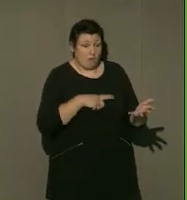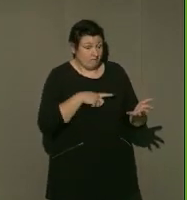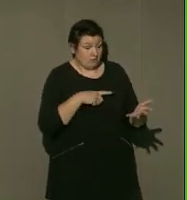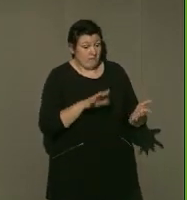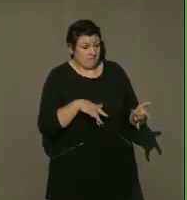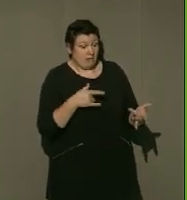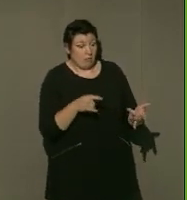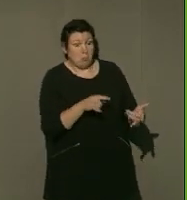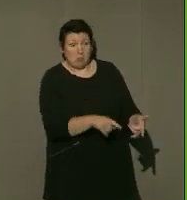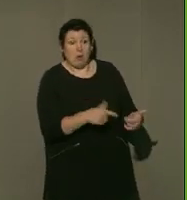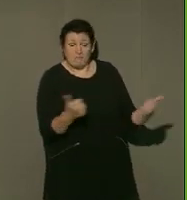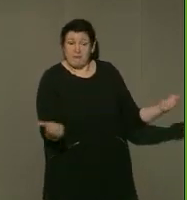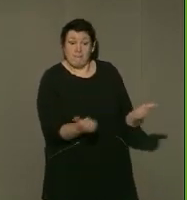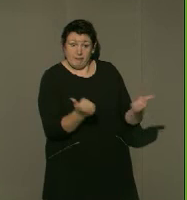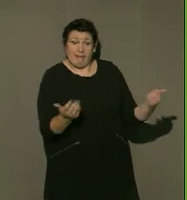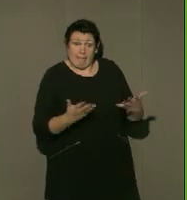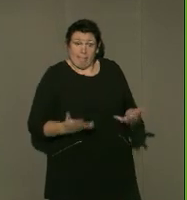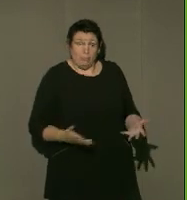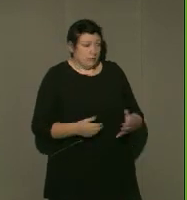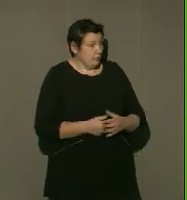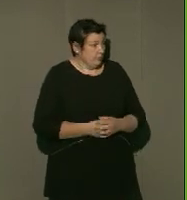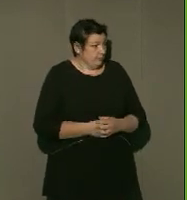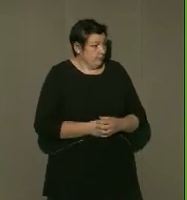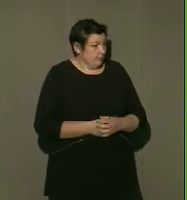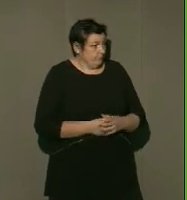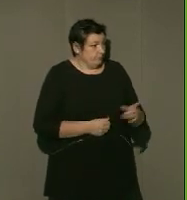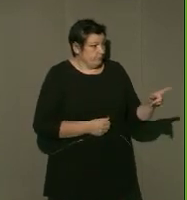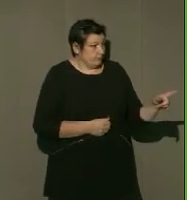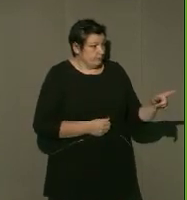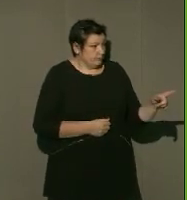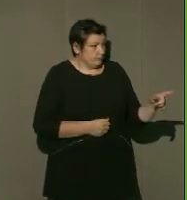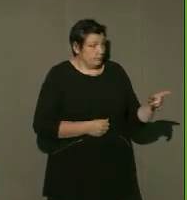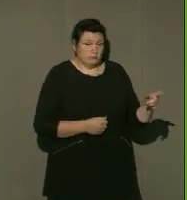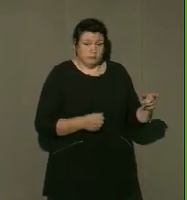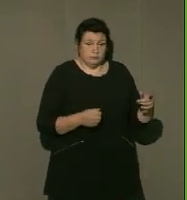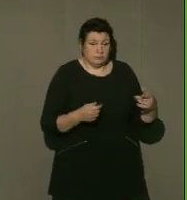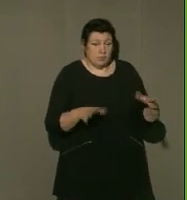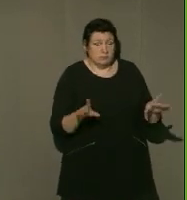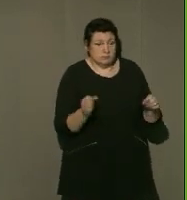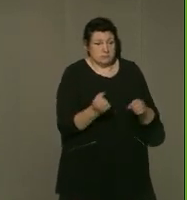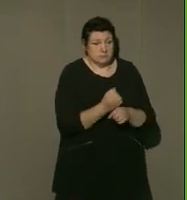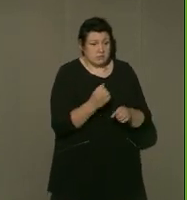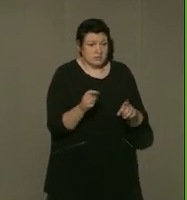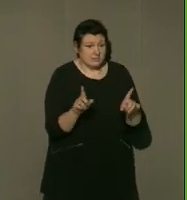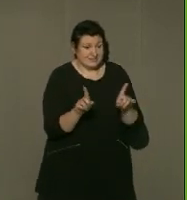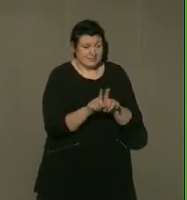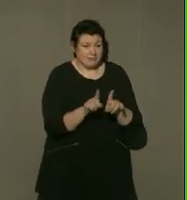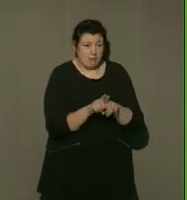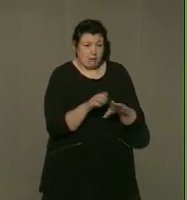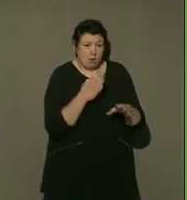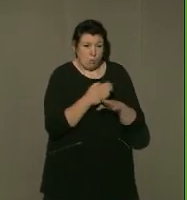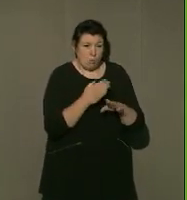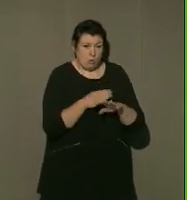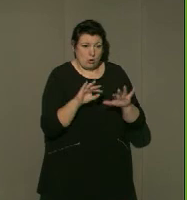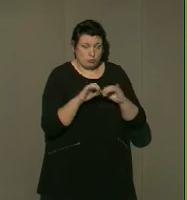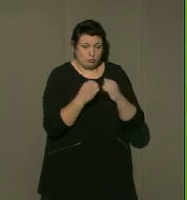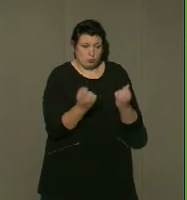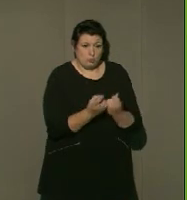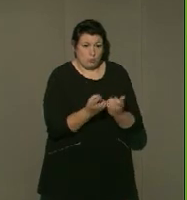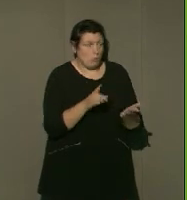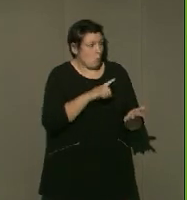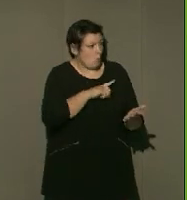complete. I have been convener of a similar working group, which was to